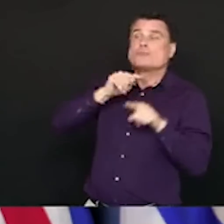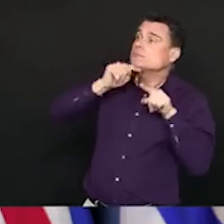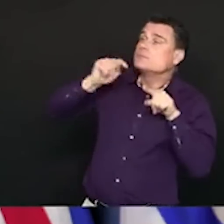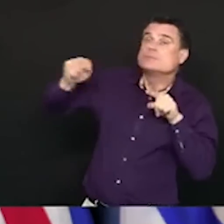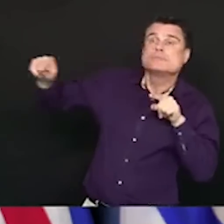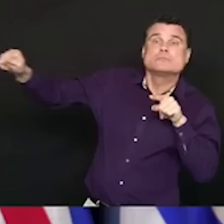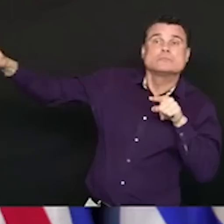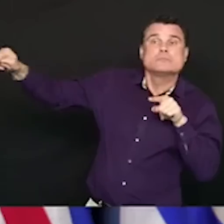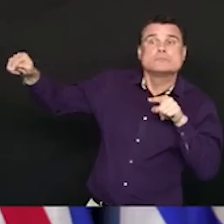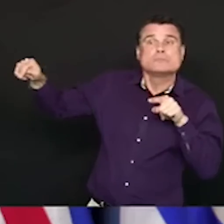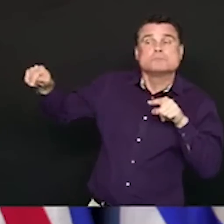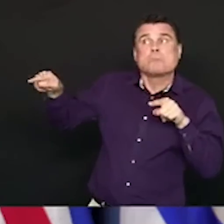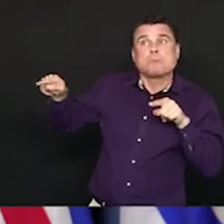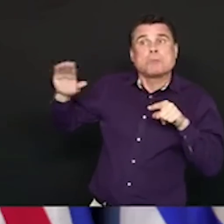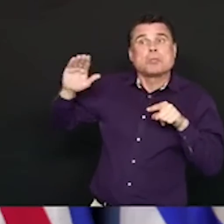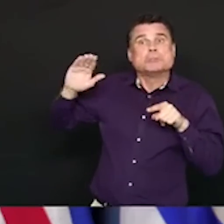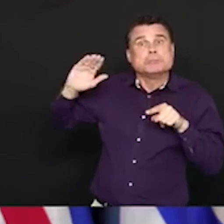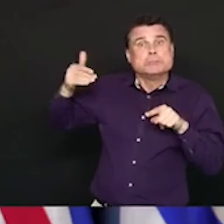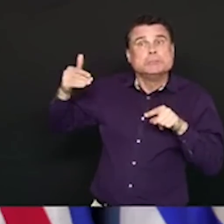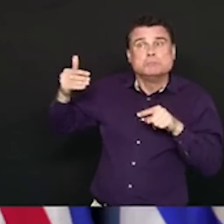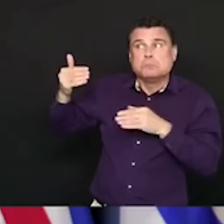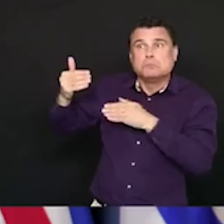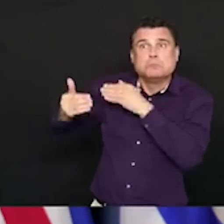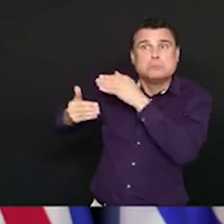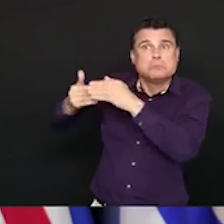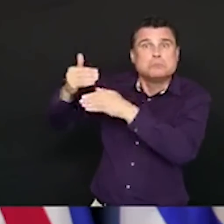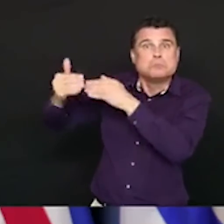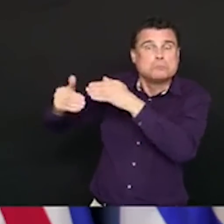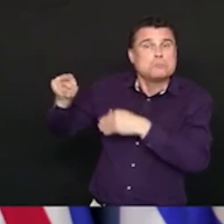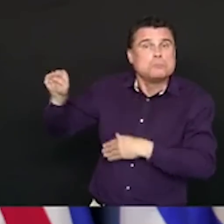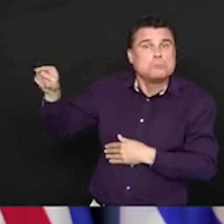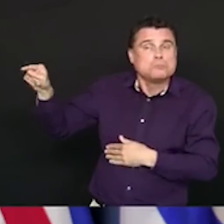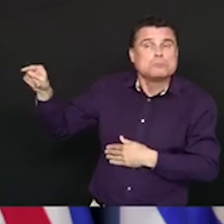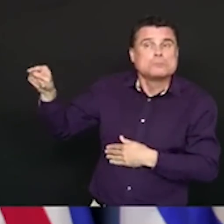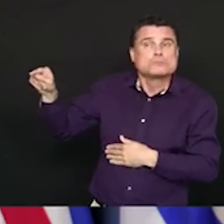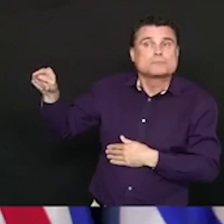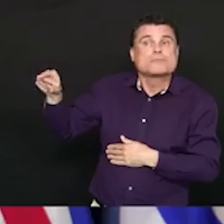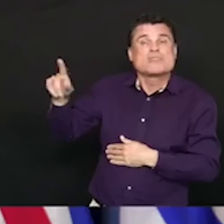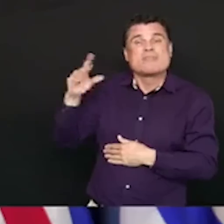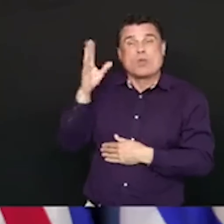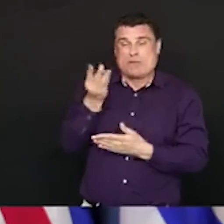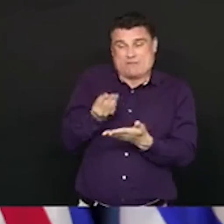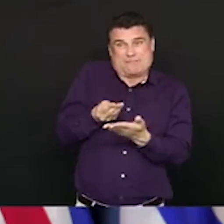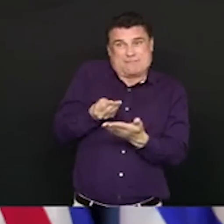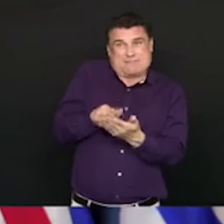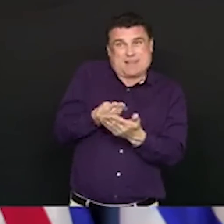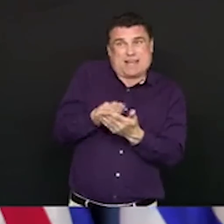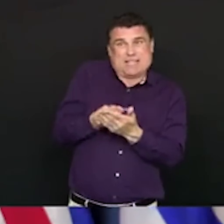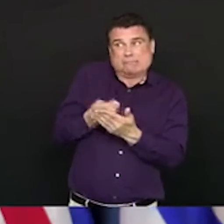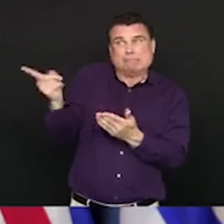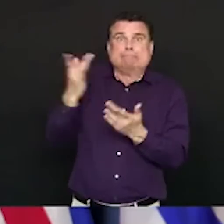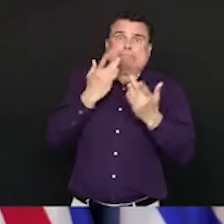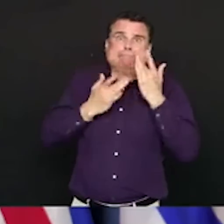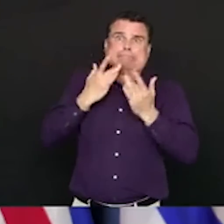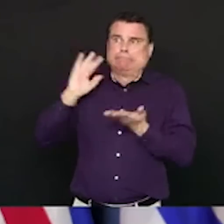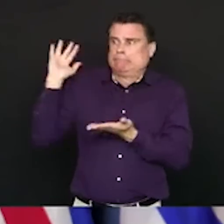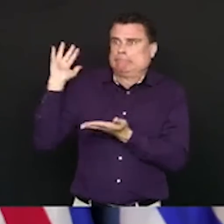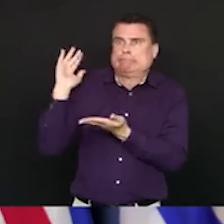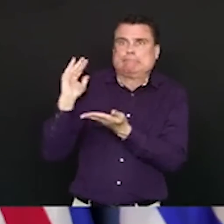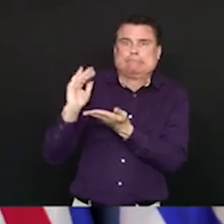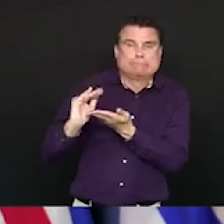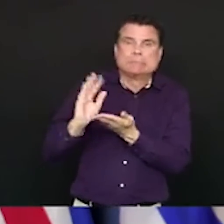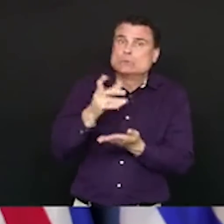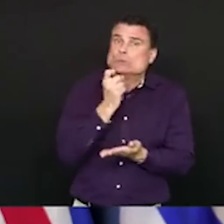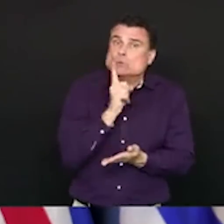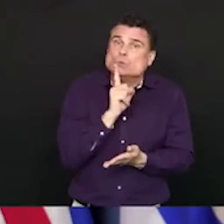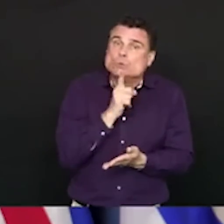the natural resources that we have here, the innovative economy that we have here, the tech explosion that